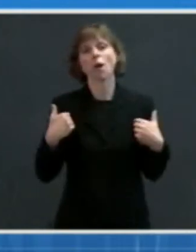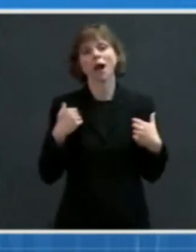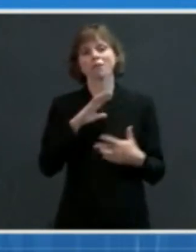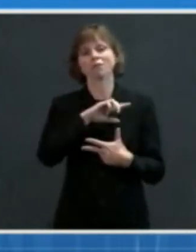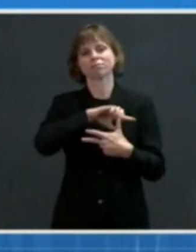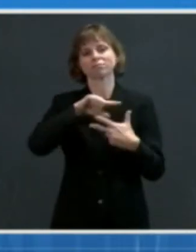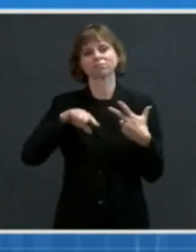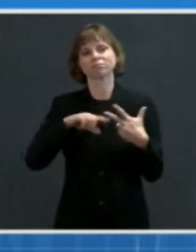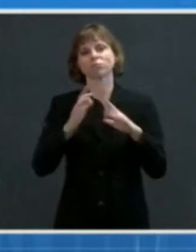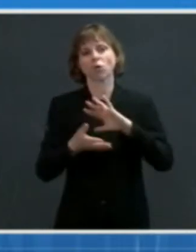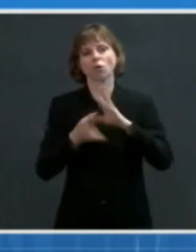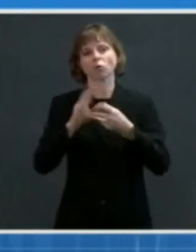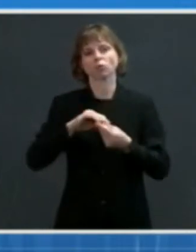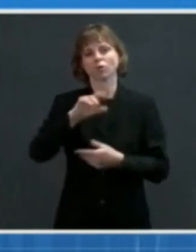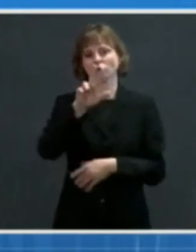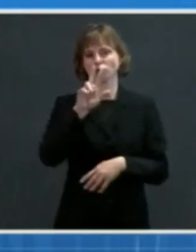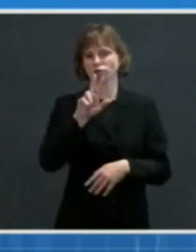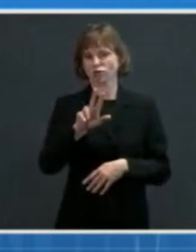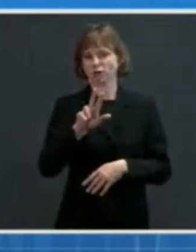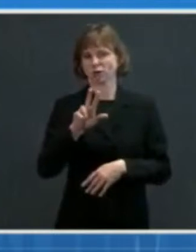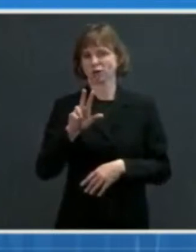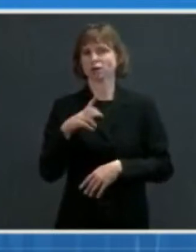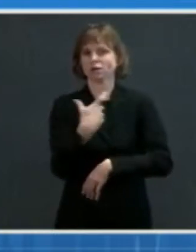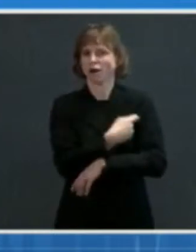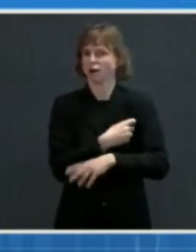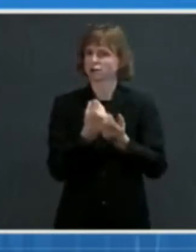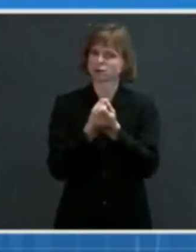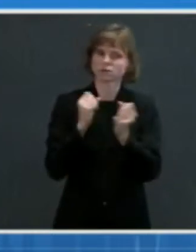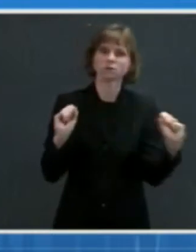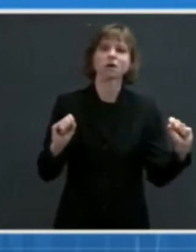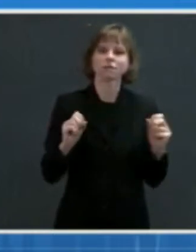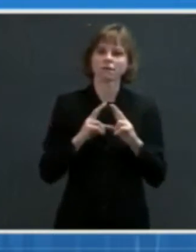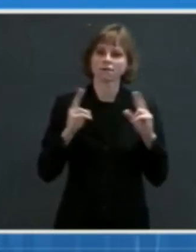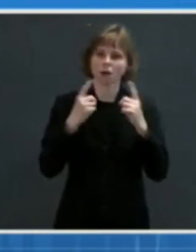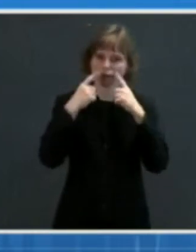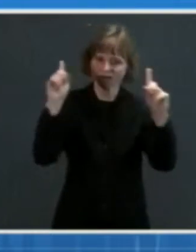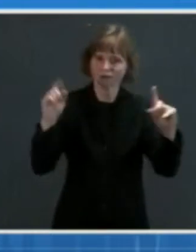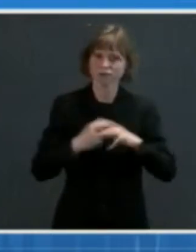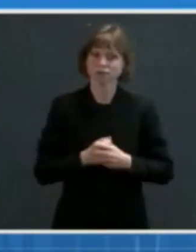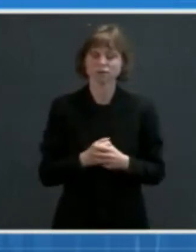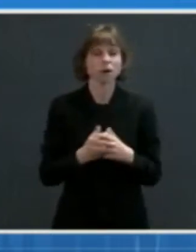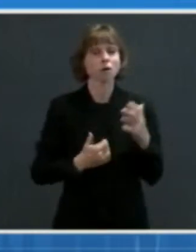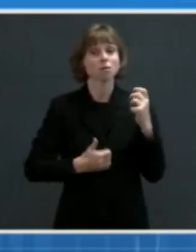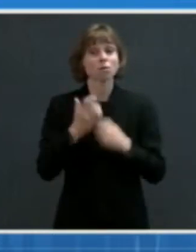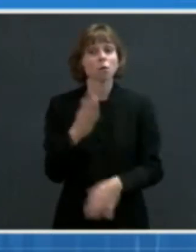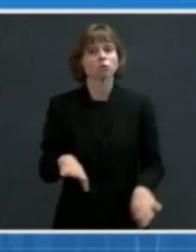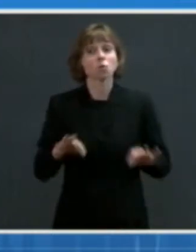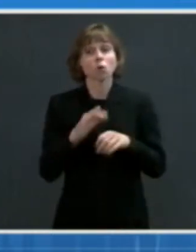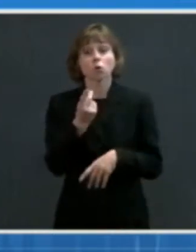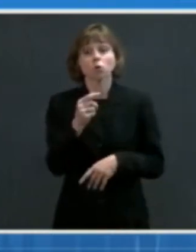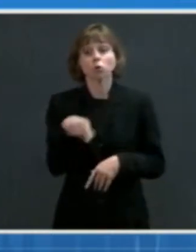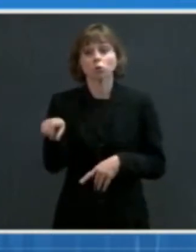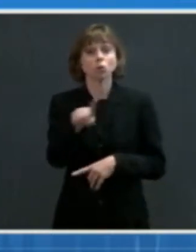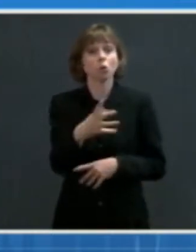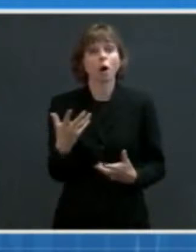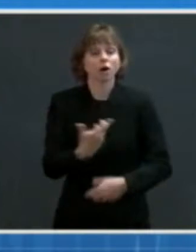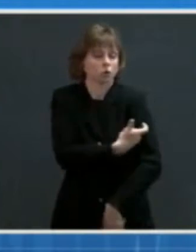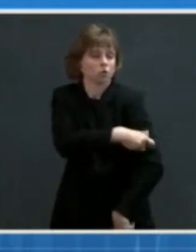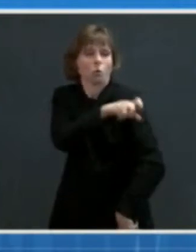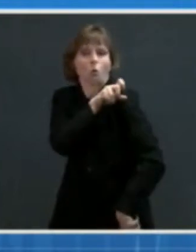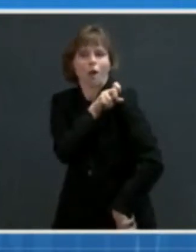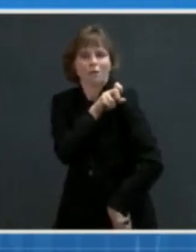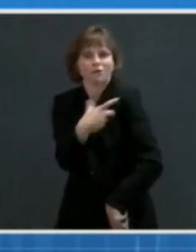COVID-19 vaccines that are all safe and highly effective. And the most important thing you can do is roll up your sleeve and get vaccinated